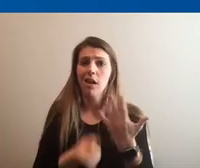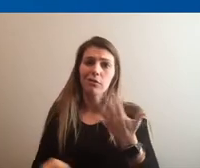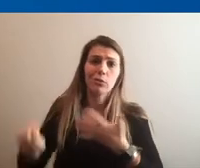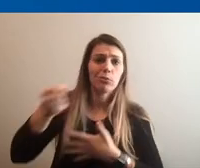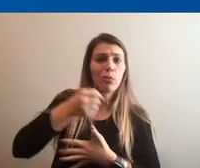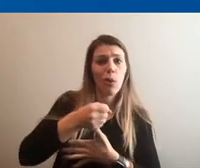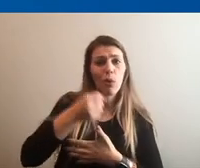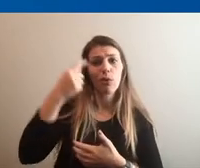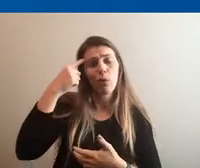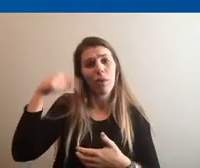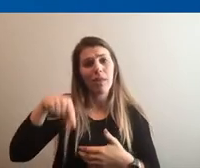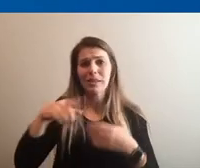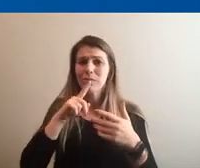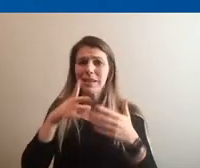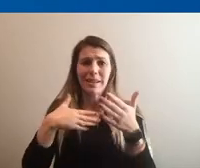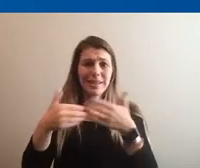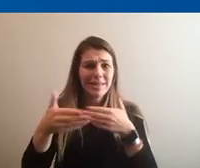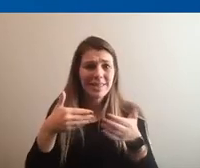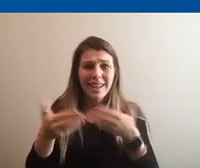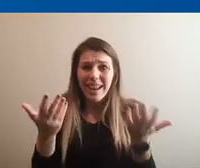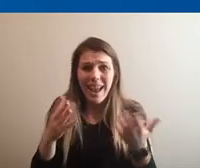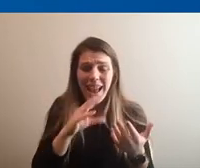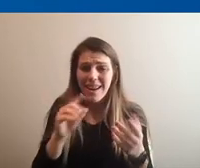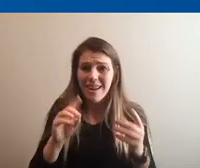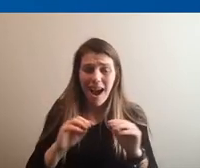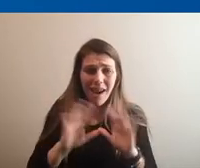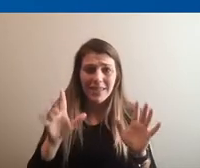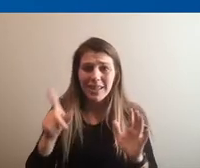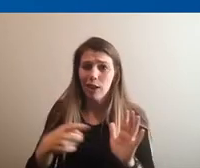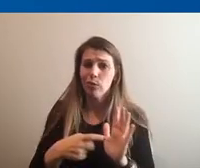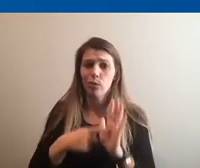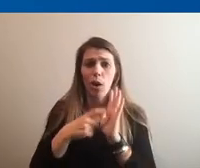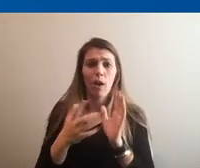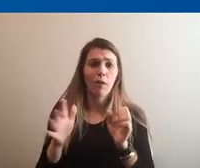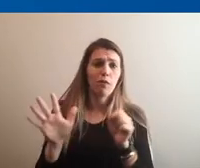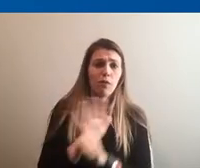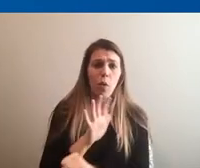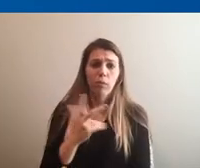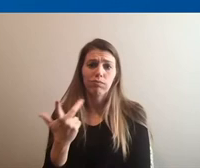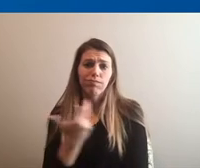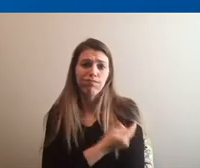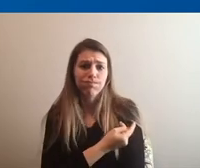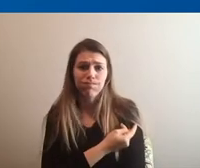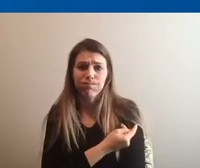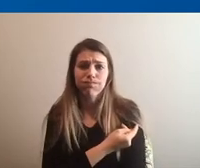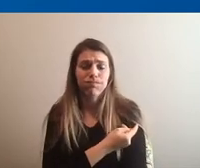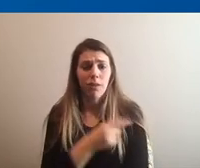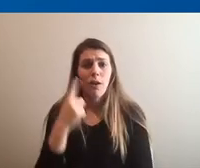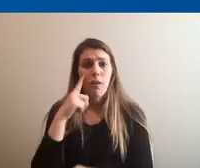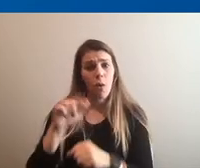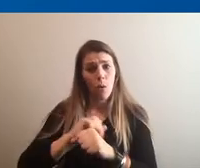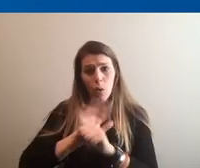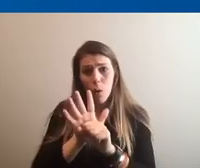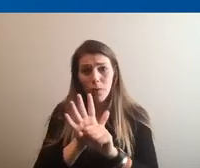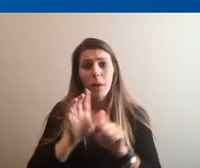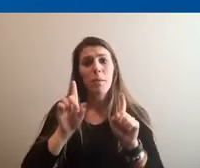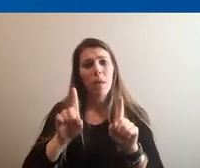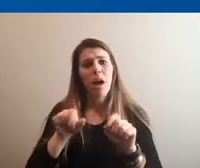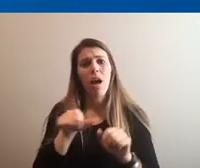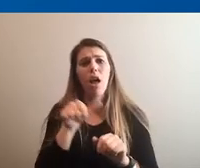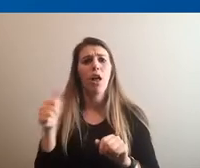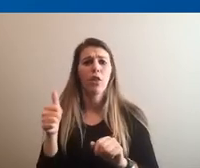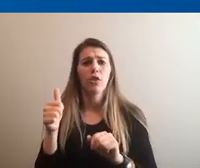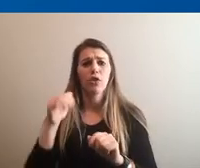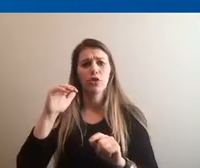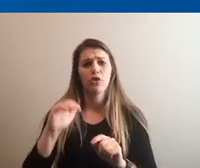this, despite the fact that absolutely they require full immunization for COVID, but also there are other